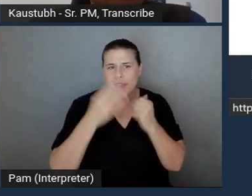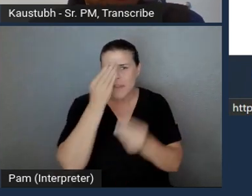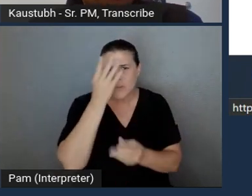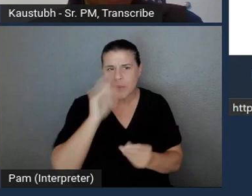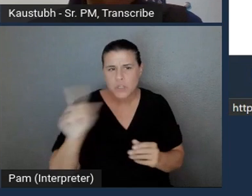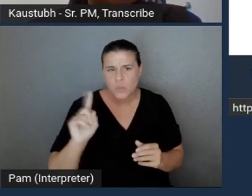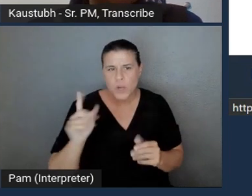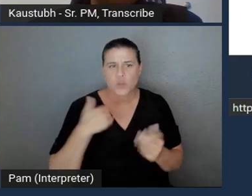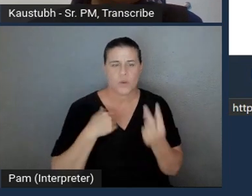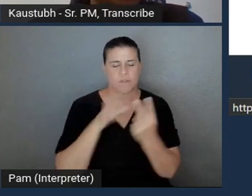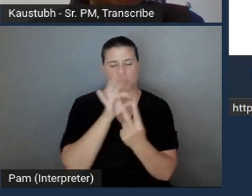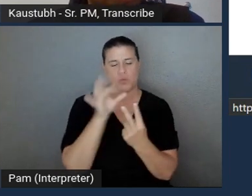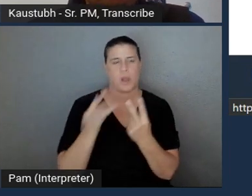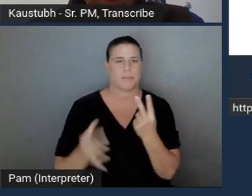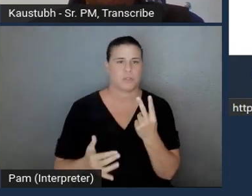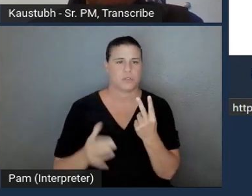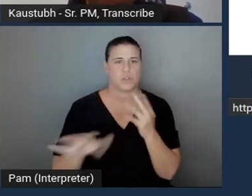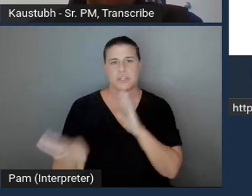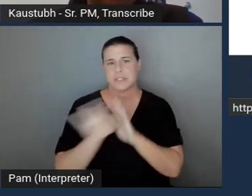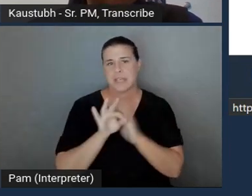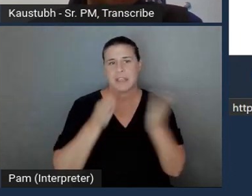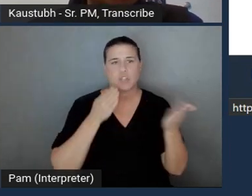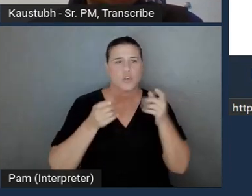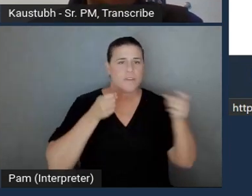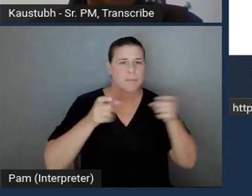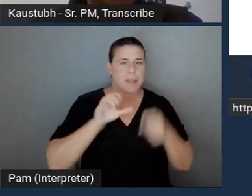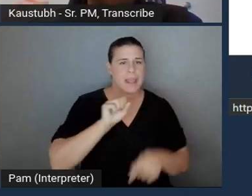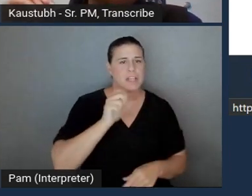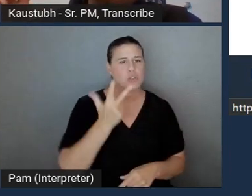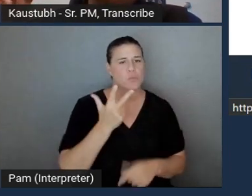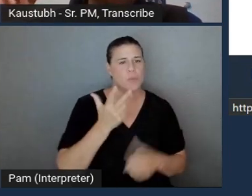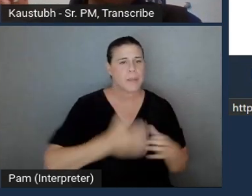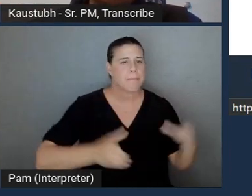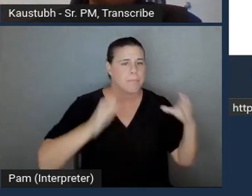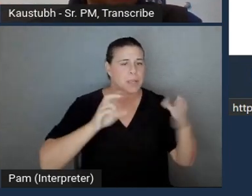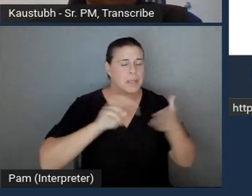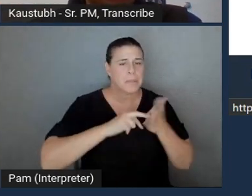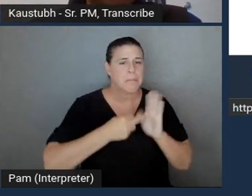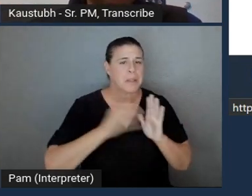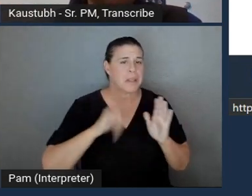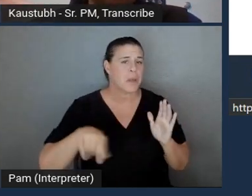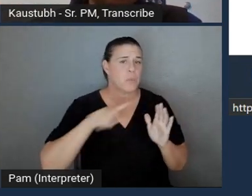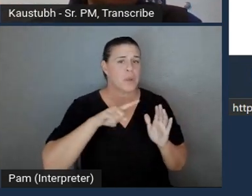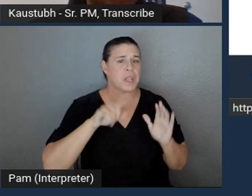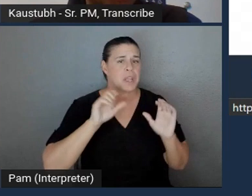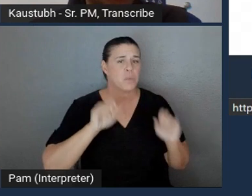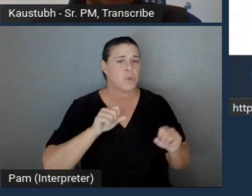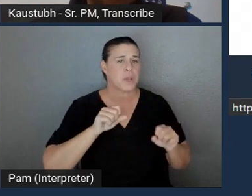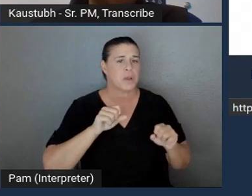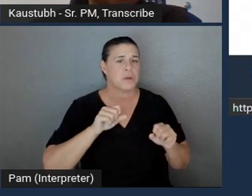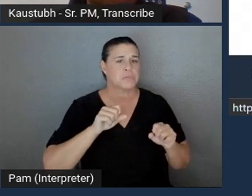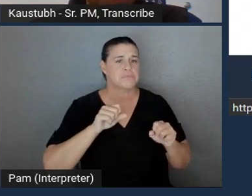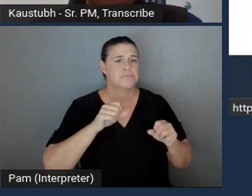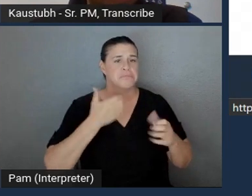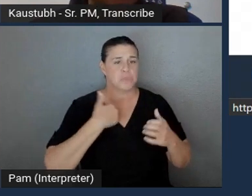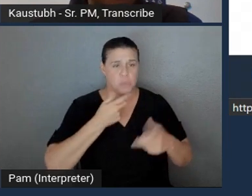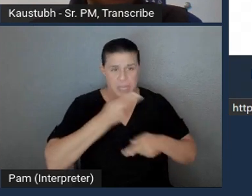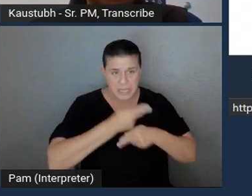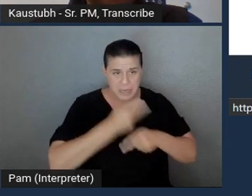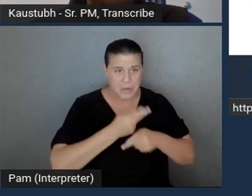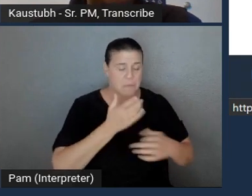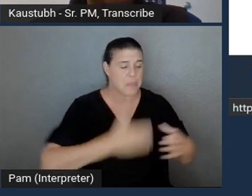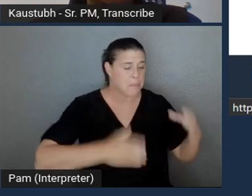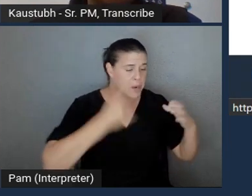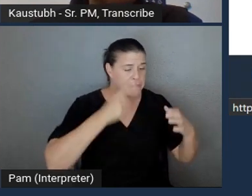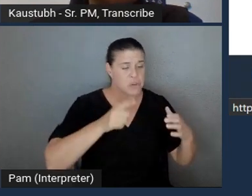have two options here. You can select a service managed S3 bucket where, we'll create the bucket for you, we'll manage it, and we'll delete it after